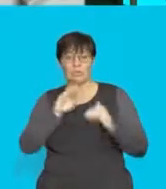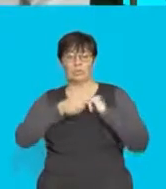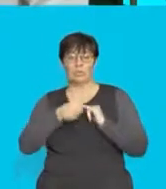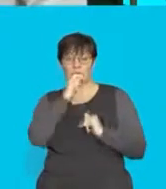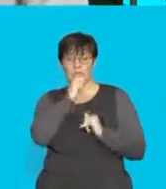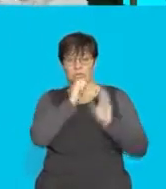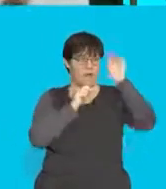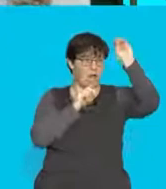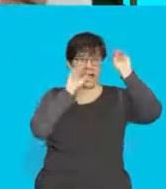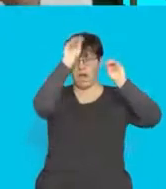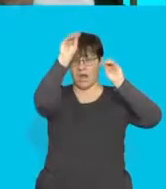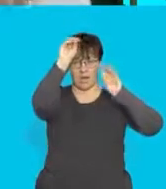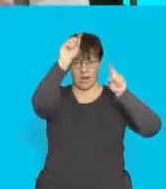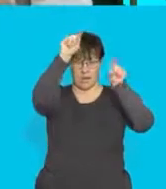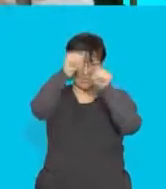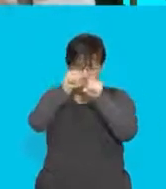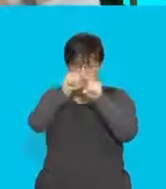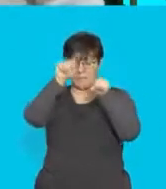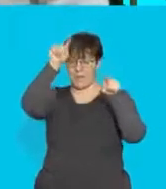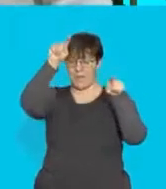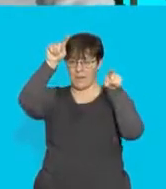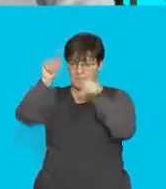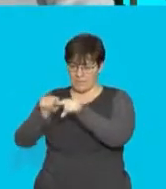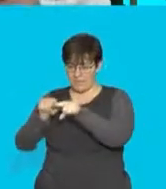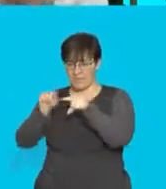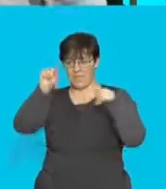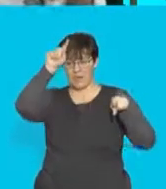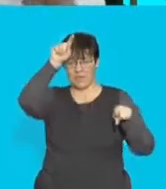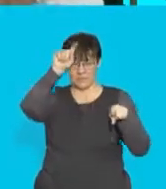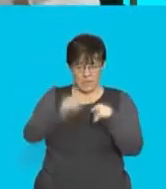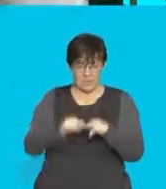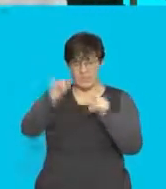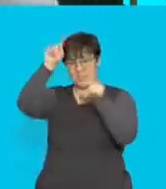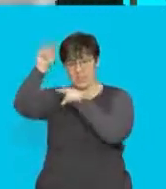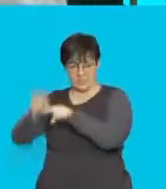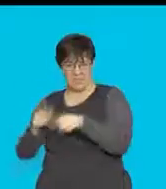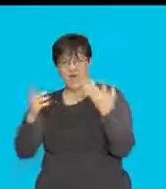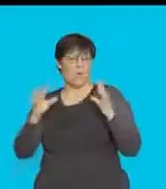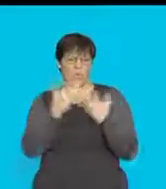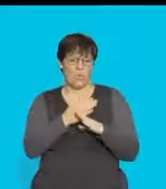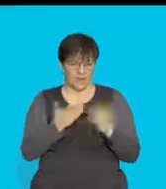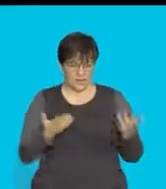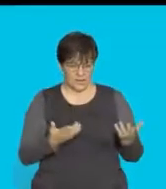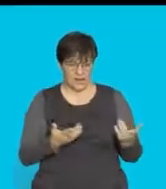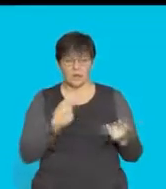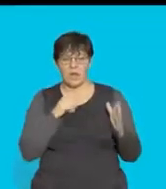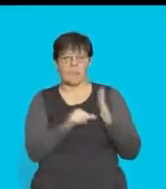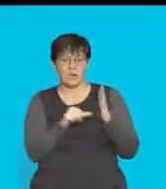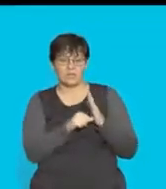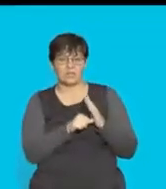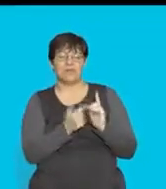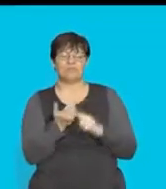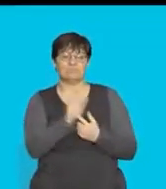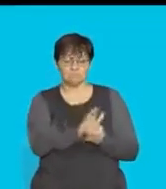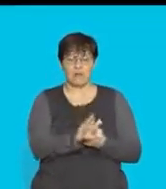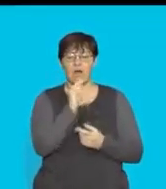that we use to find out what are the possibilities when we cross individuals. So again, it's an important tool that you use in a